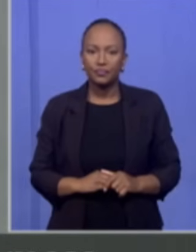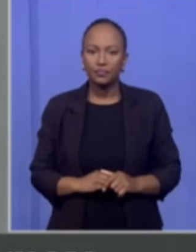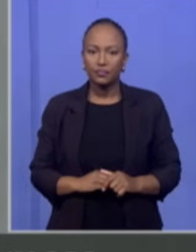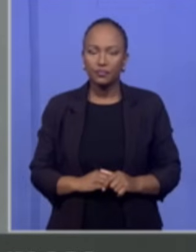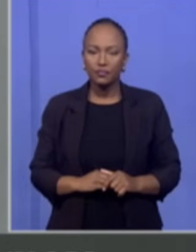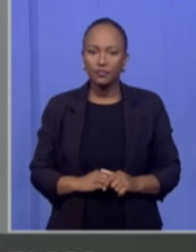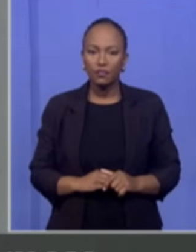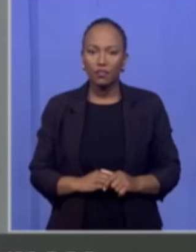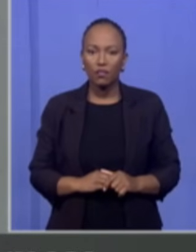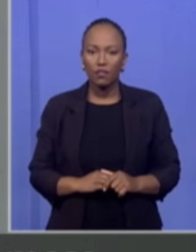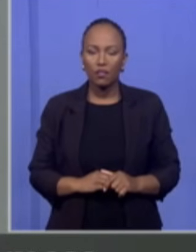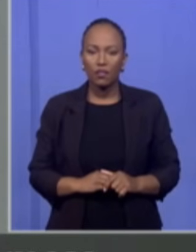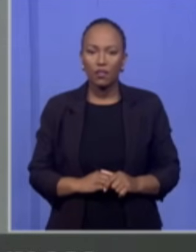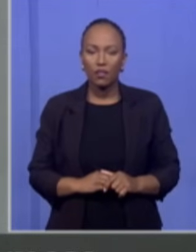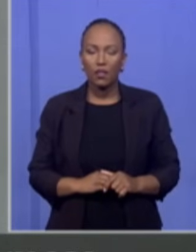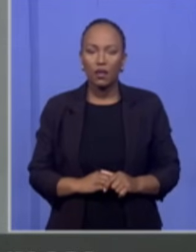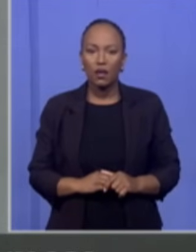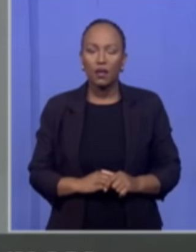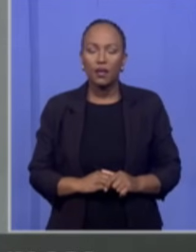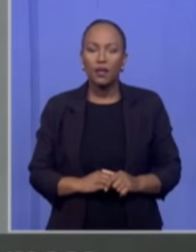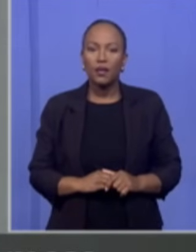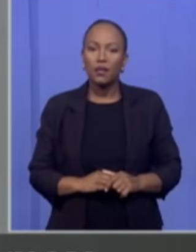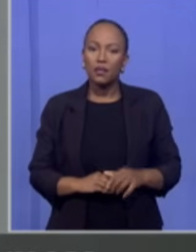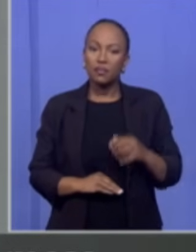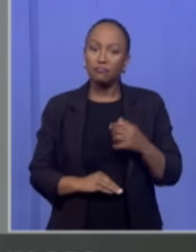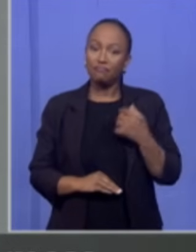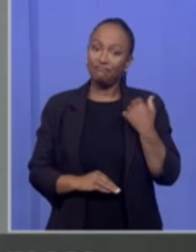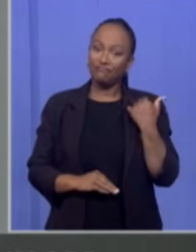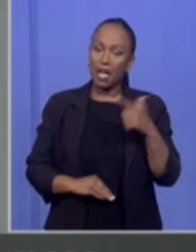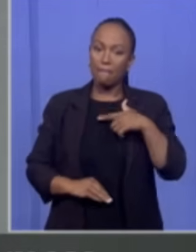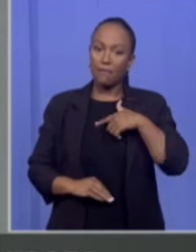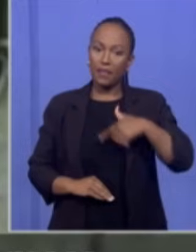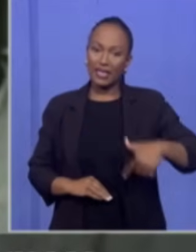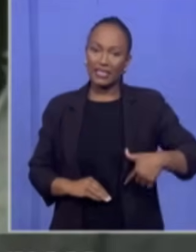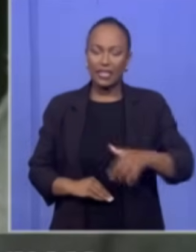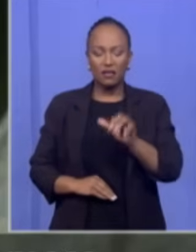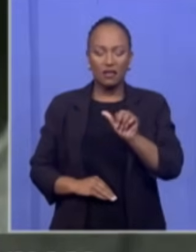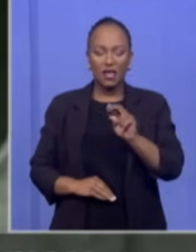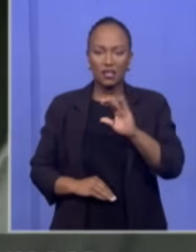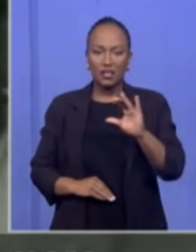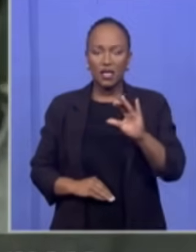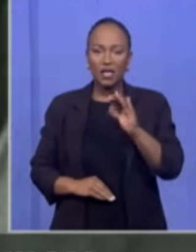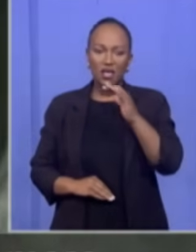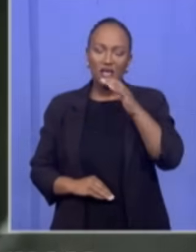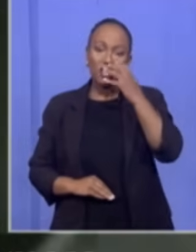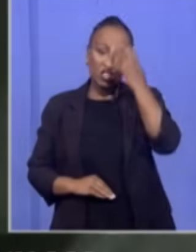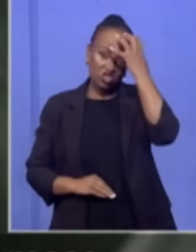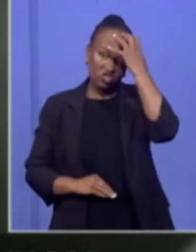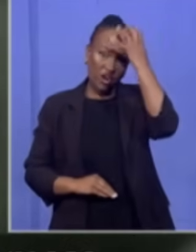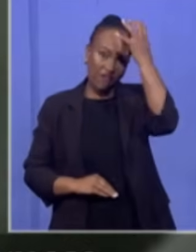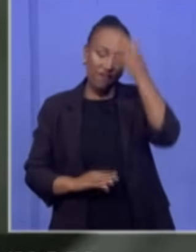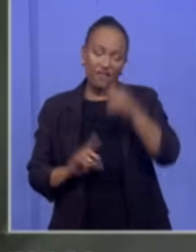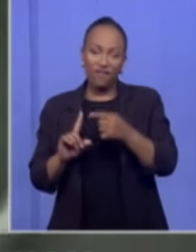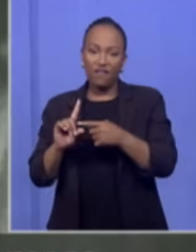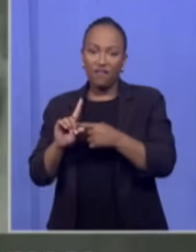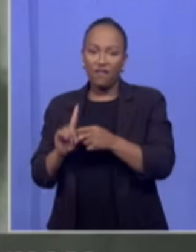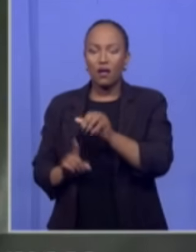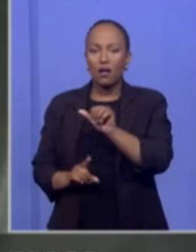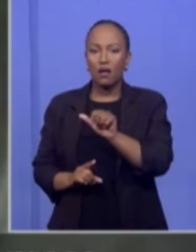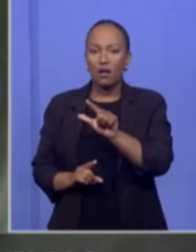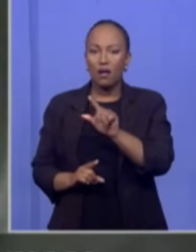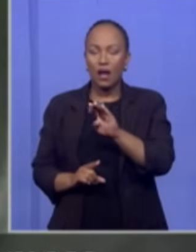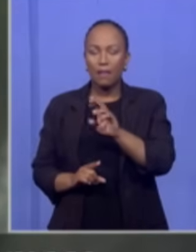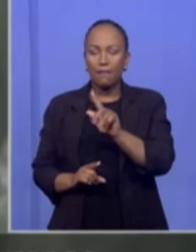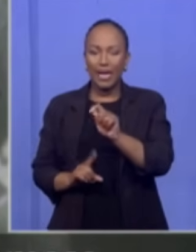Go ntse le pelaelo ka ga leso la mopresidente wa maloba wa ANC Chief Albert Luthuli. Dipatlisiso tsa bobedi tse di ka ga